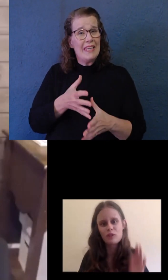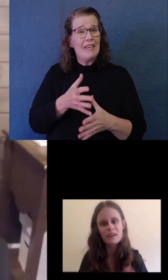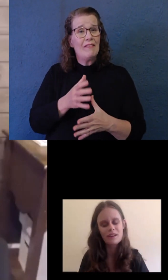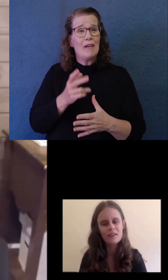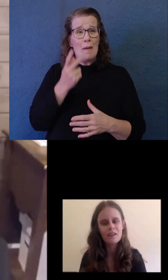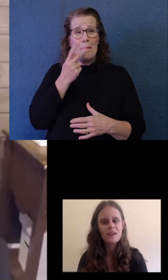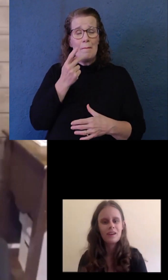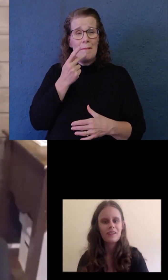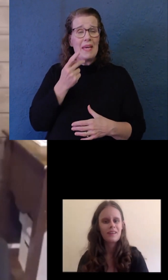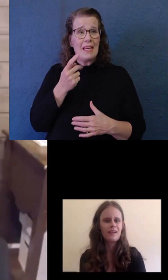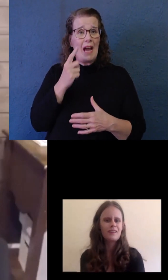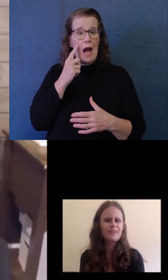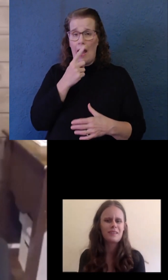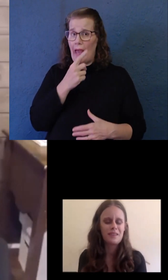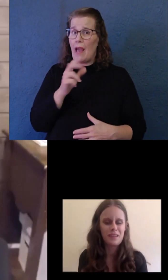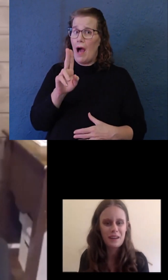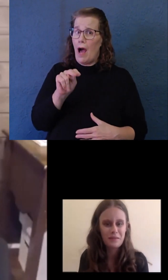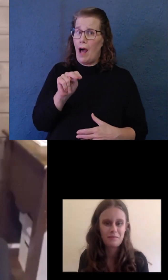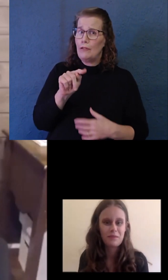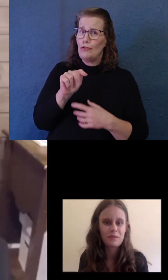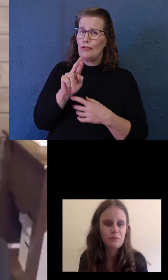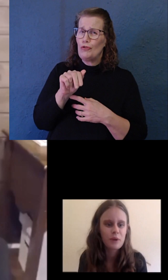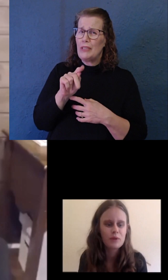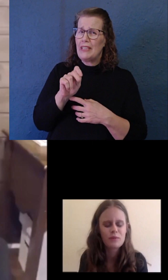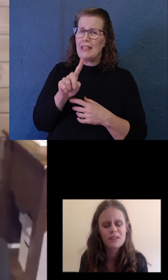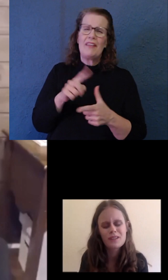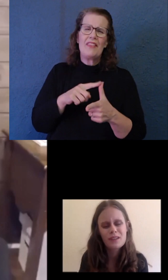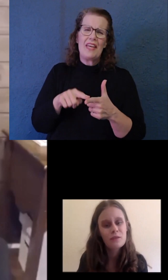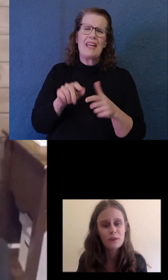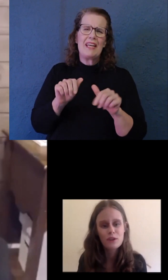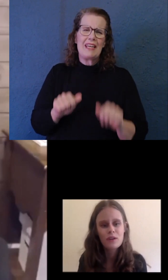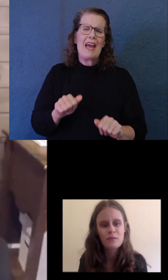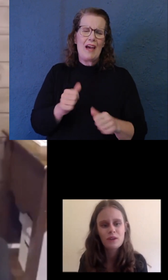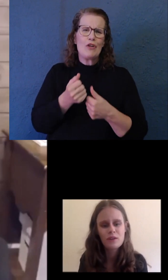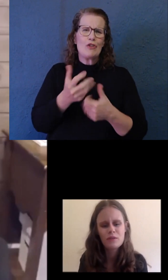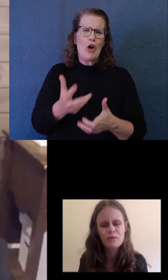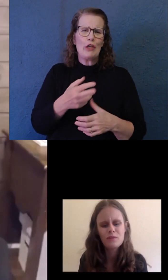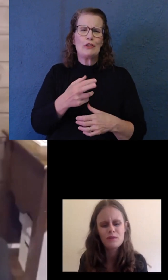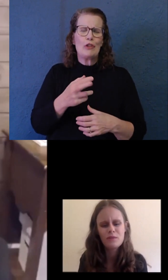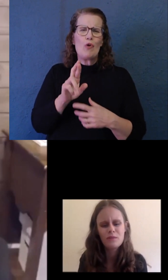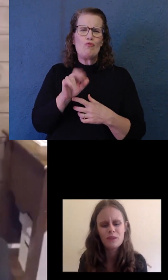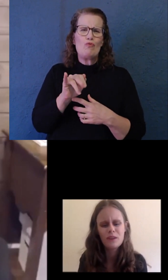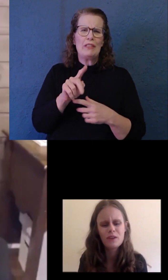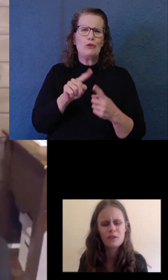sometimes untreated, then it can pose a risk to your vision, but